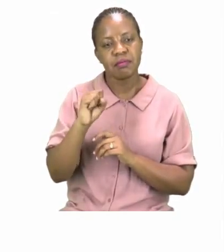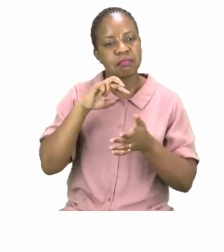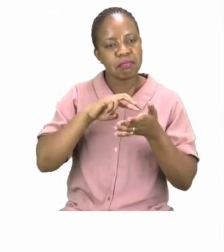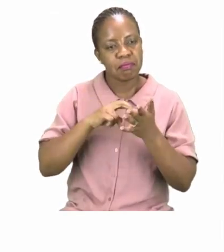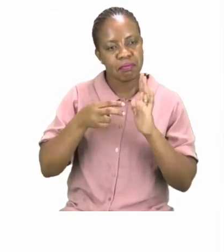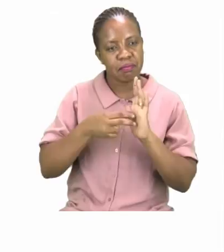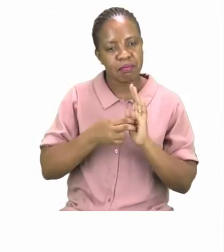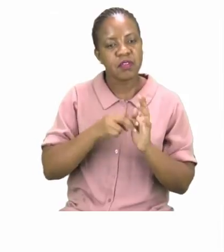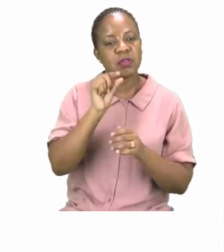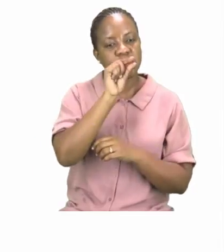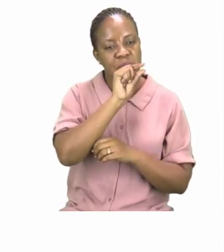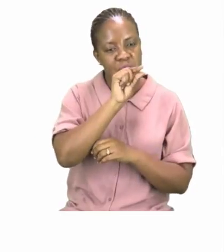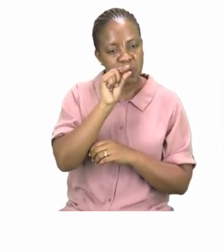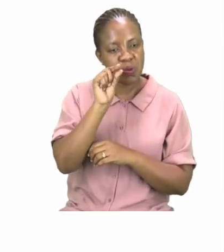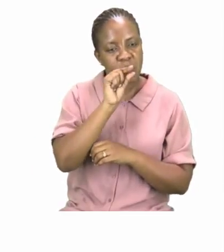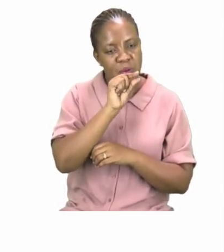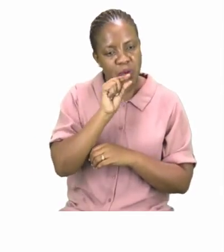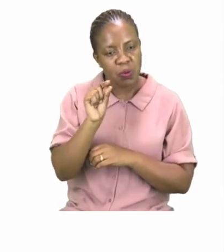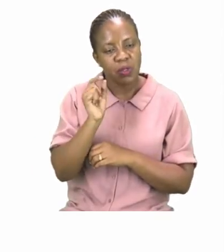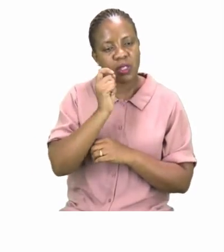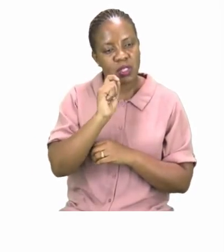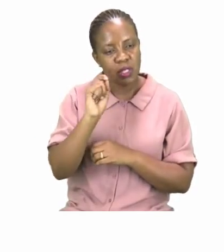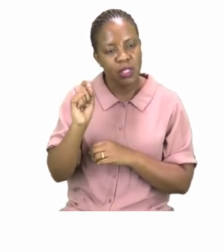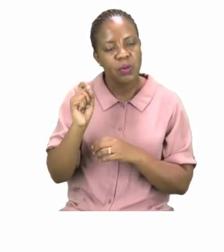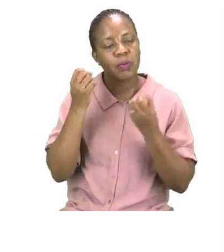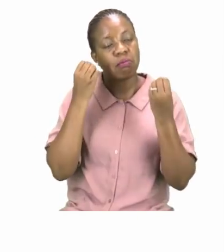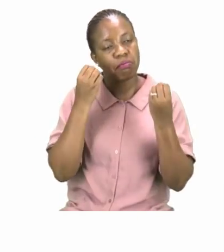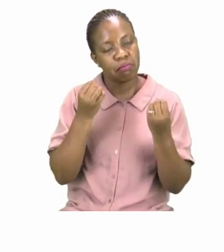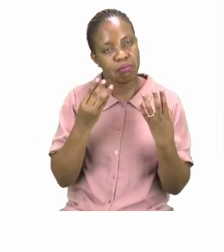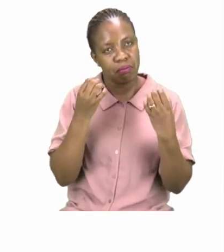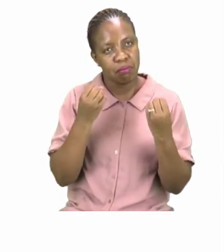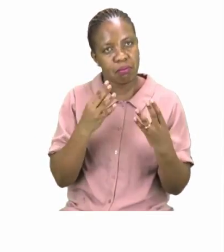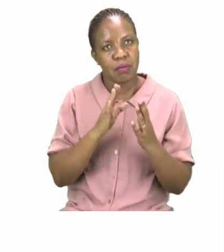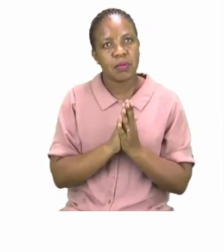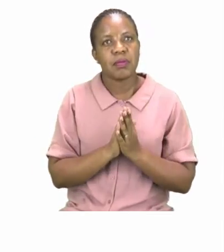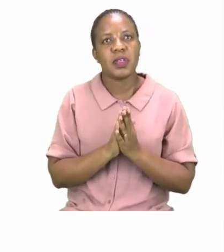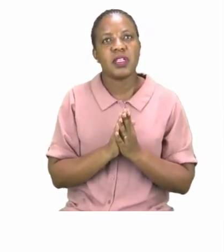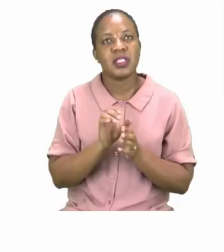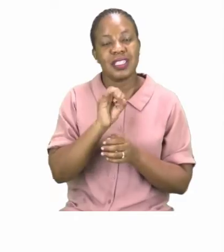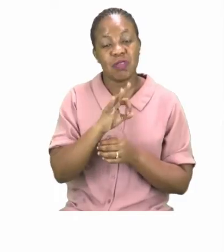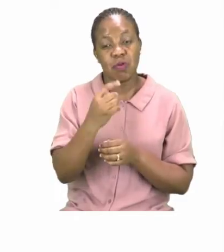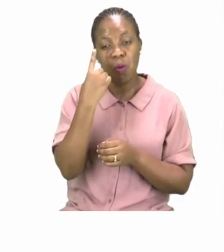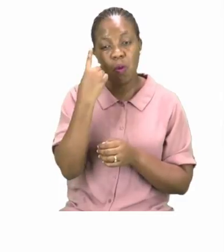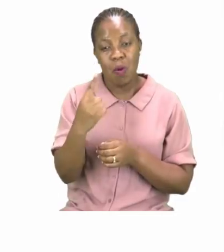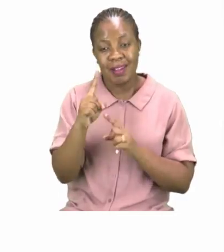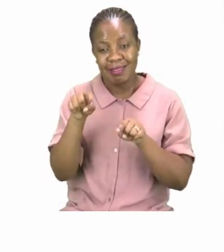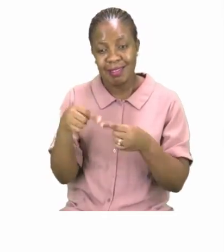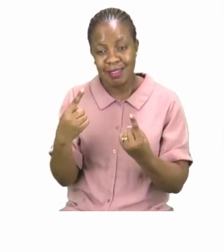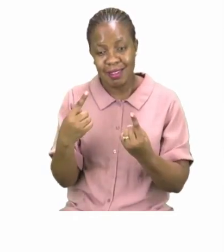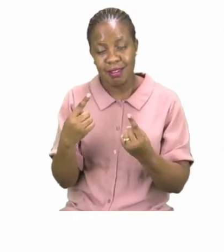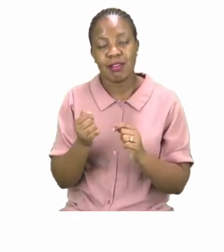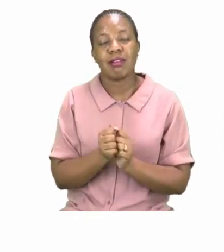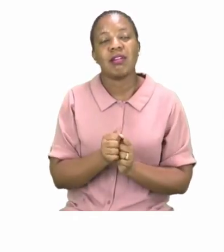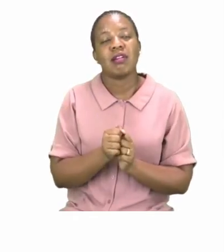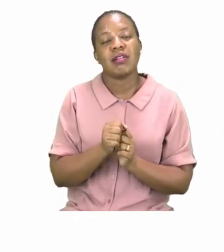only one, we call it singular. Our job is to add an S to